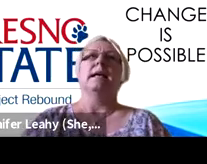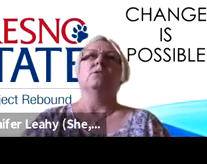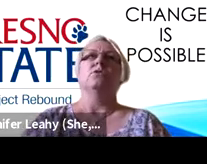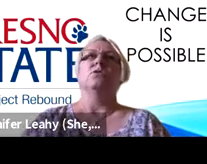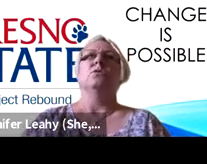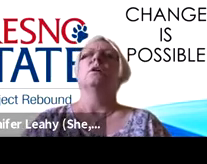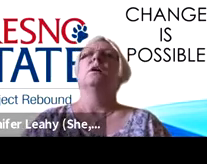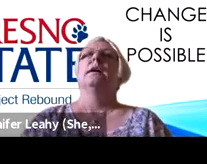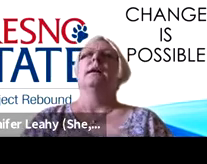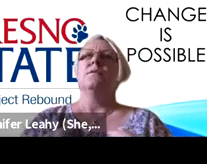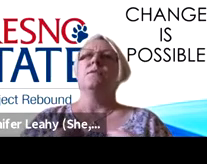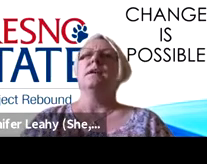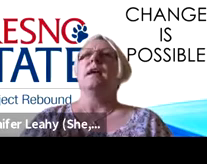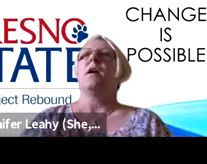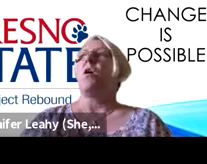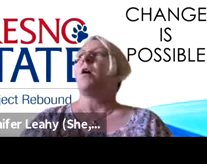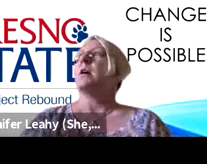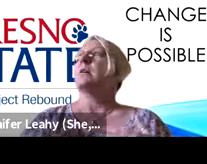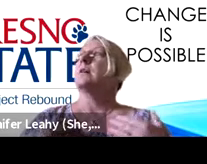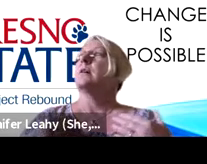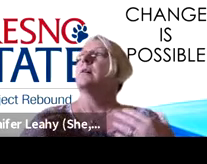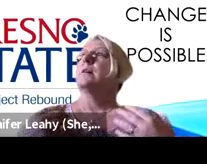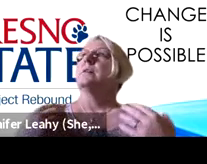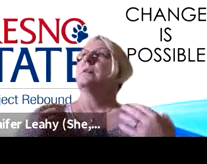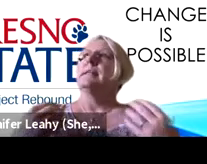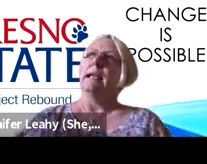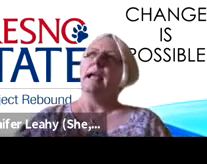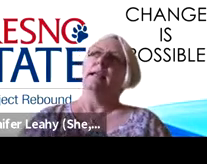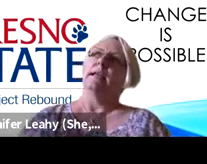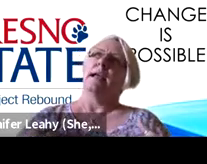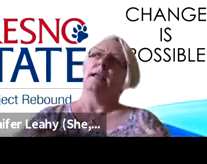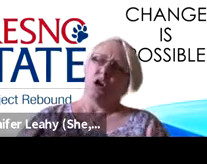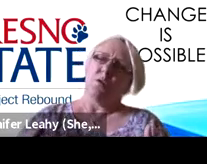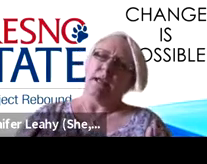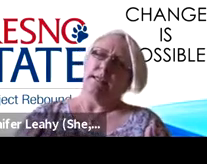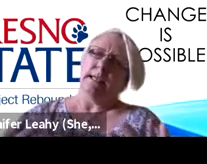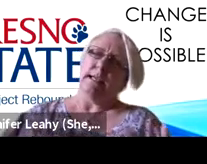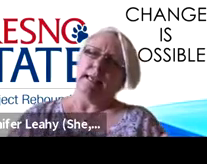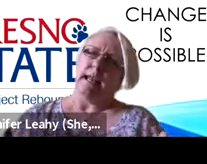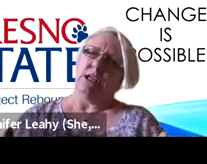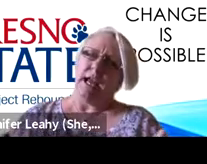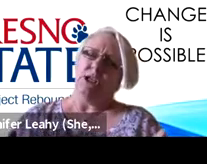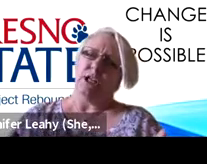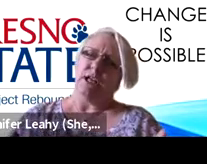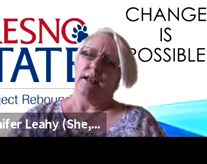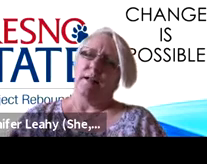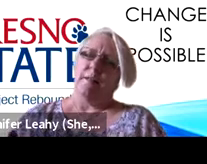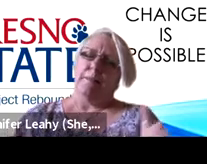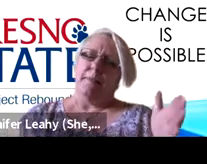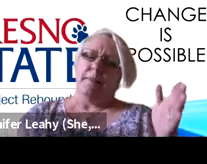and they tend to, even if they are dedicated and determined to get that